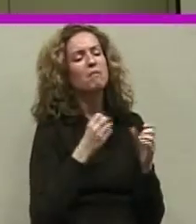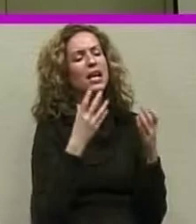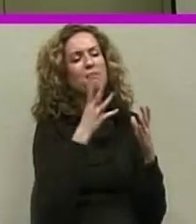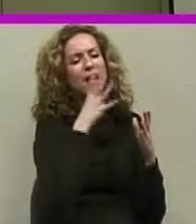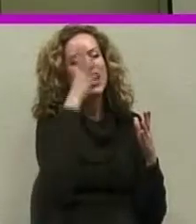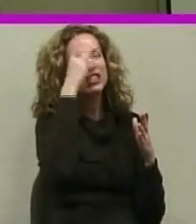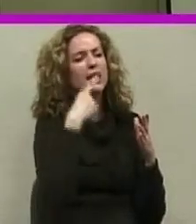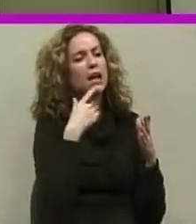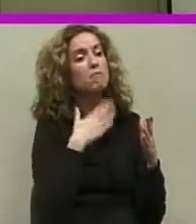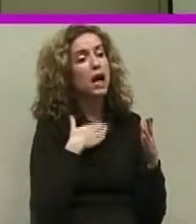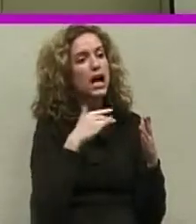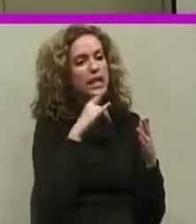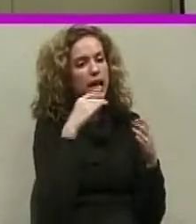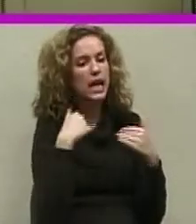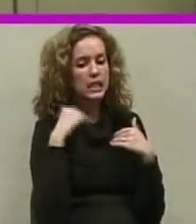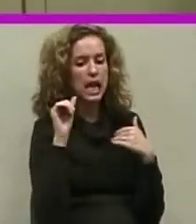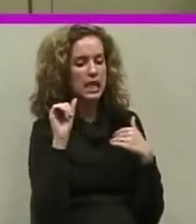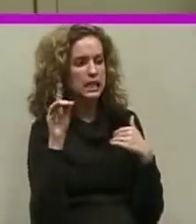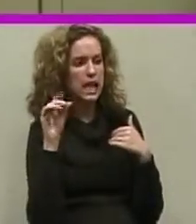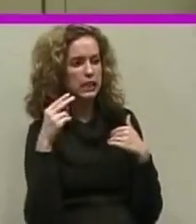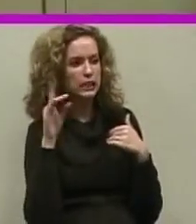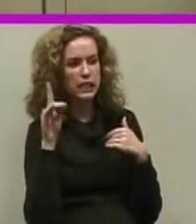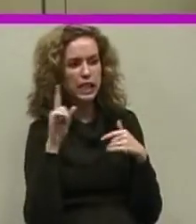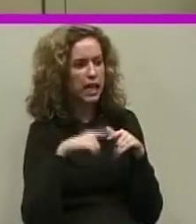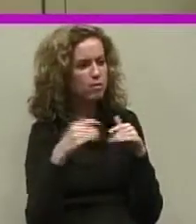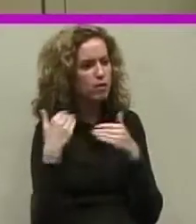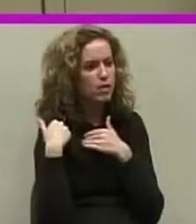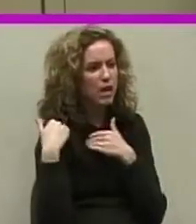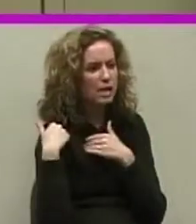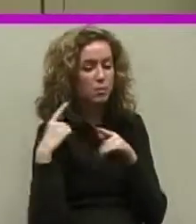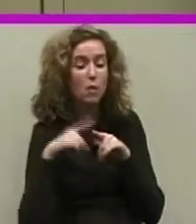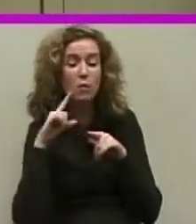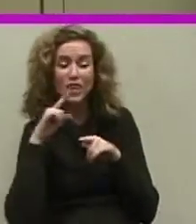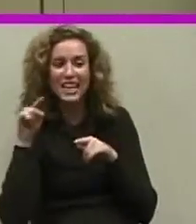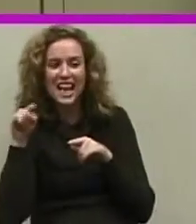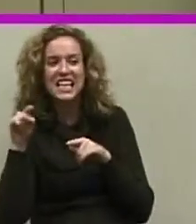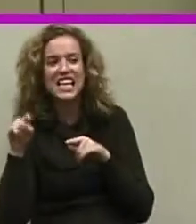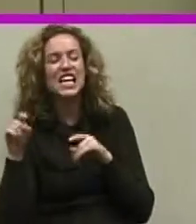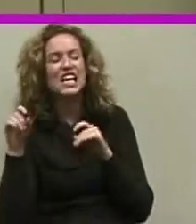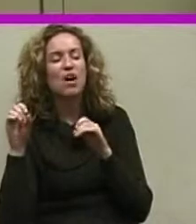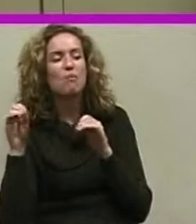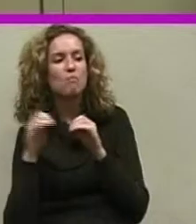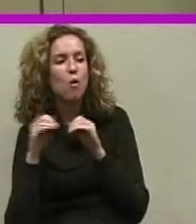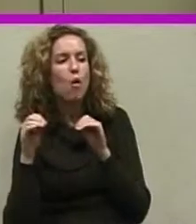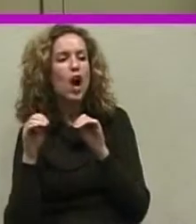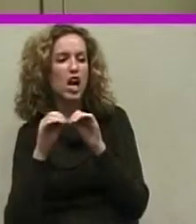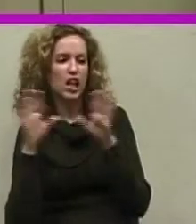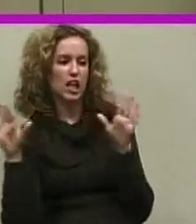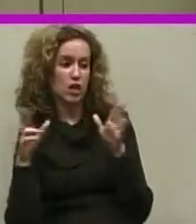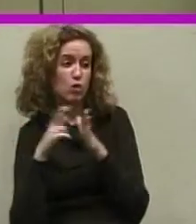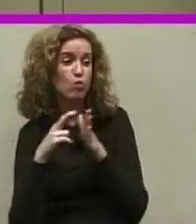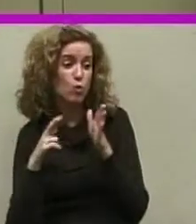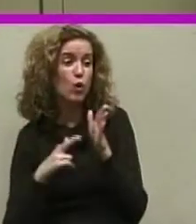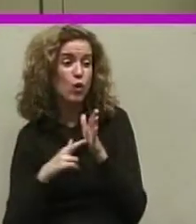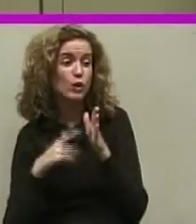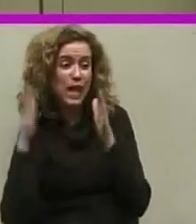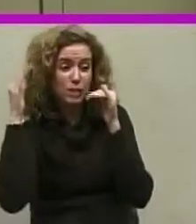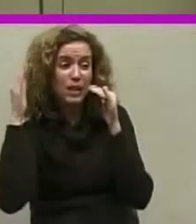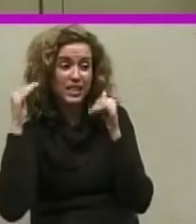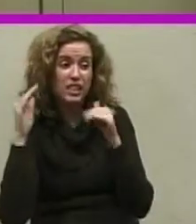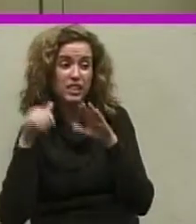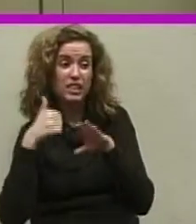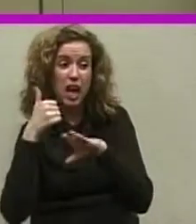Actually, they have to have expectations even clearer because they have a hard time putting stuff together. So I need even clearer expectations. I don't